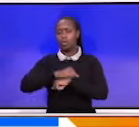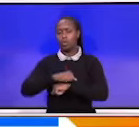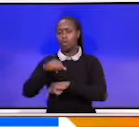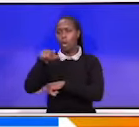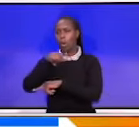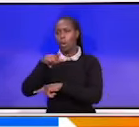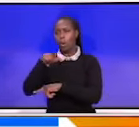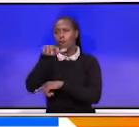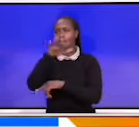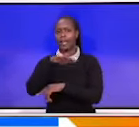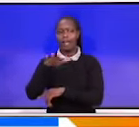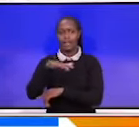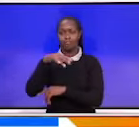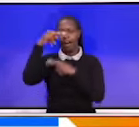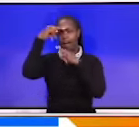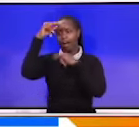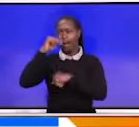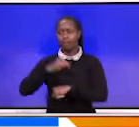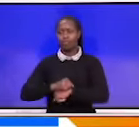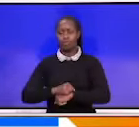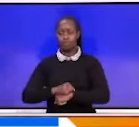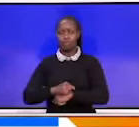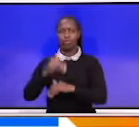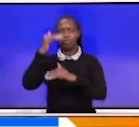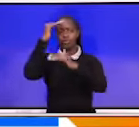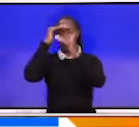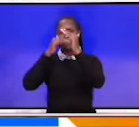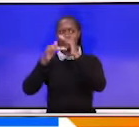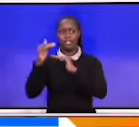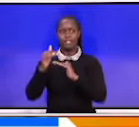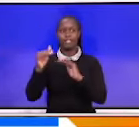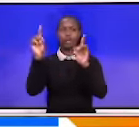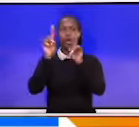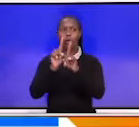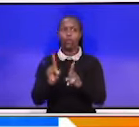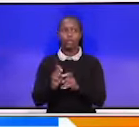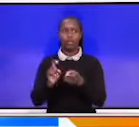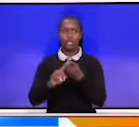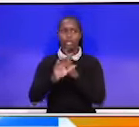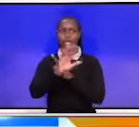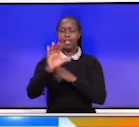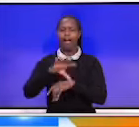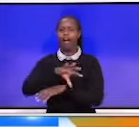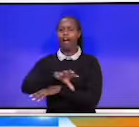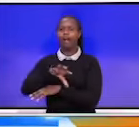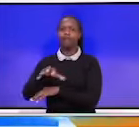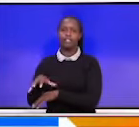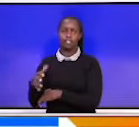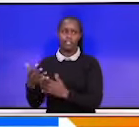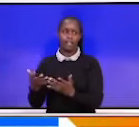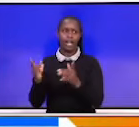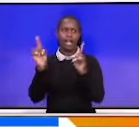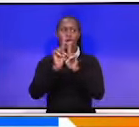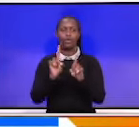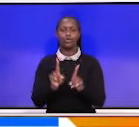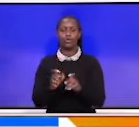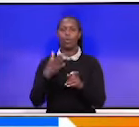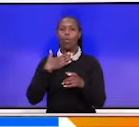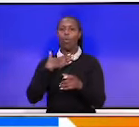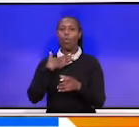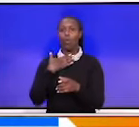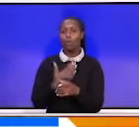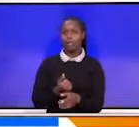areas, secondary school, university in their county, and also they also